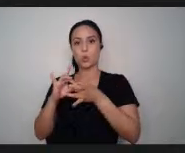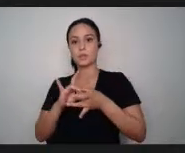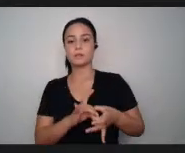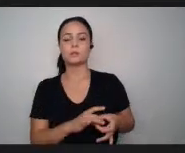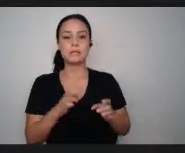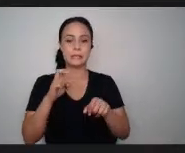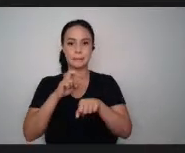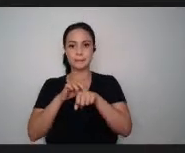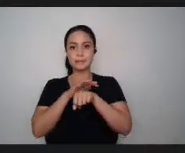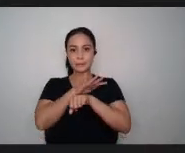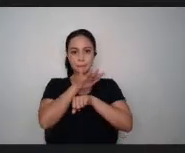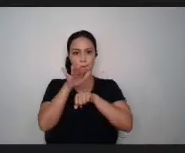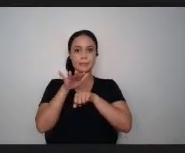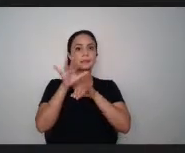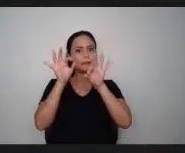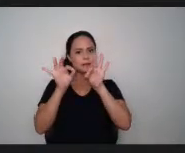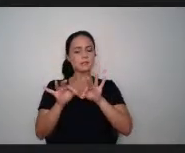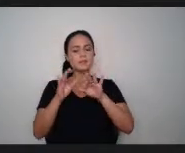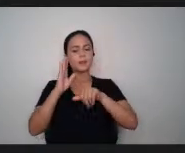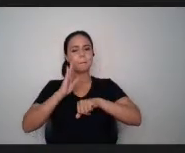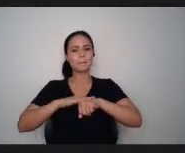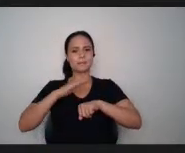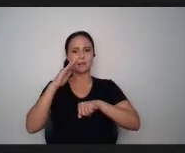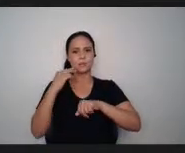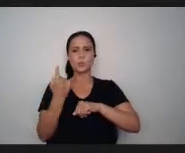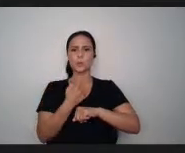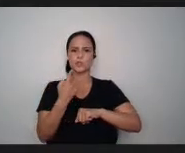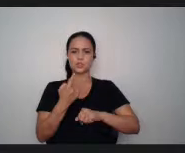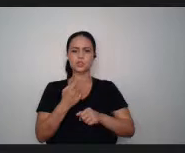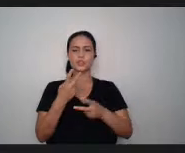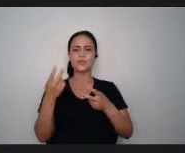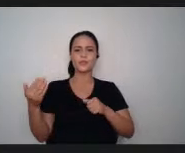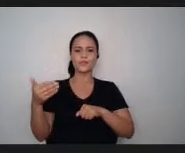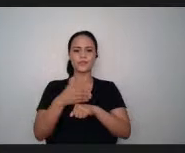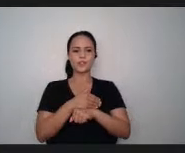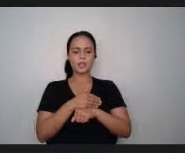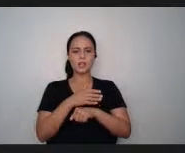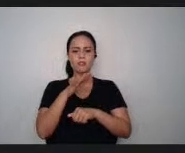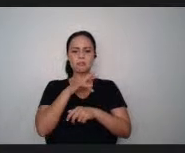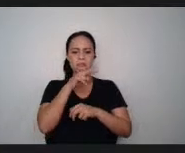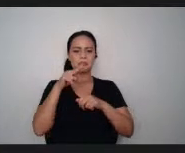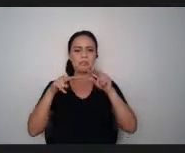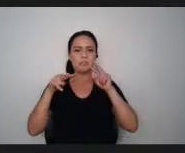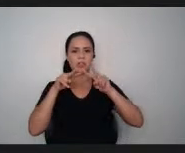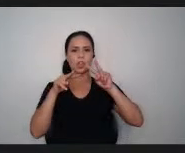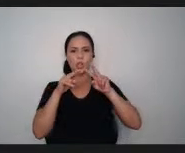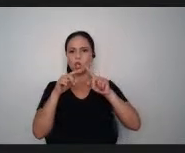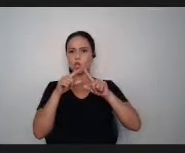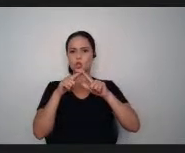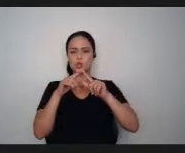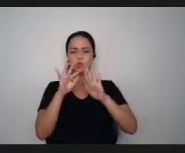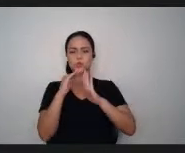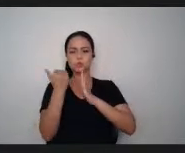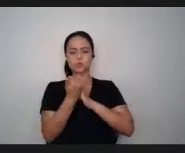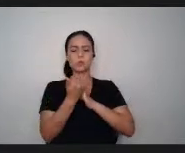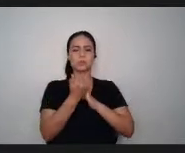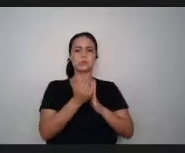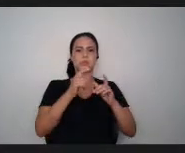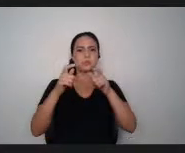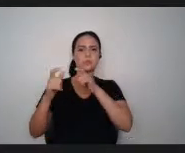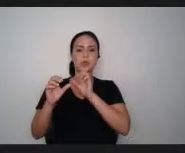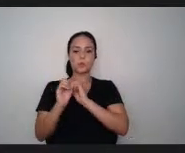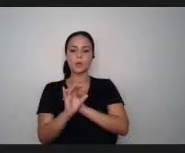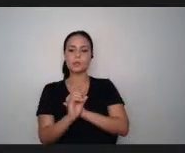in the context of the pandemic, this will have increased. We also see that it's in all the sectors.